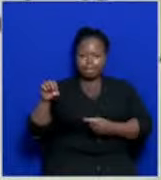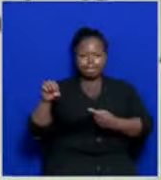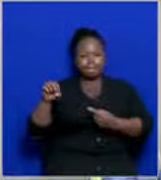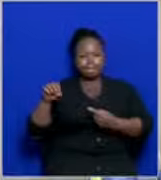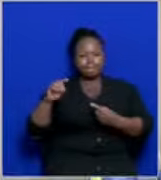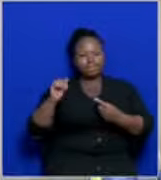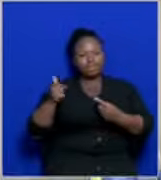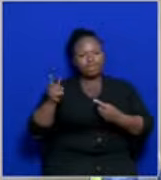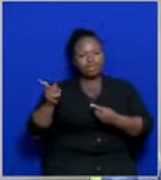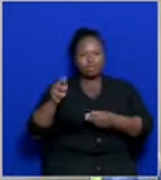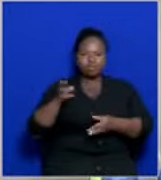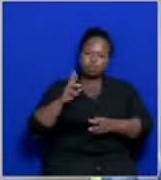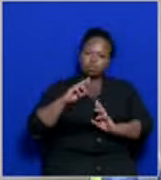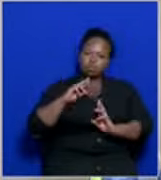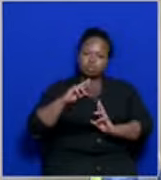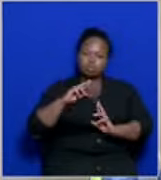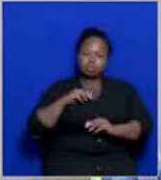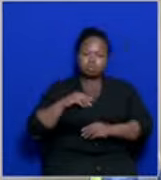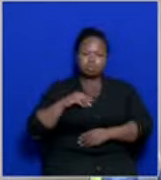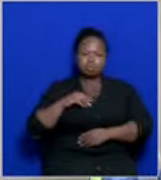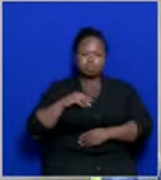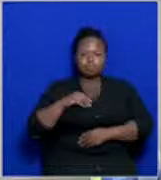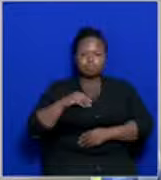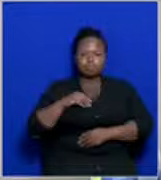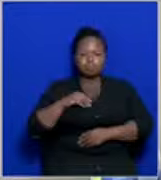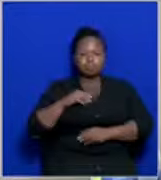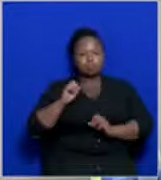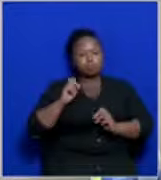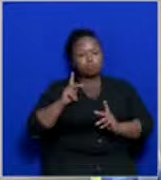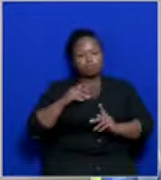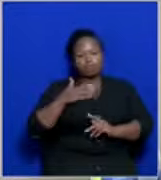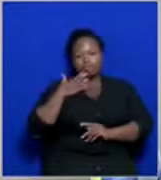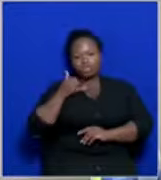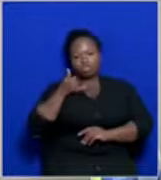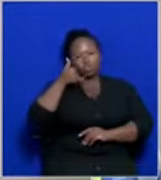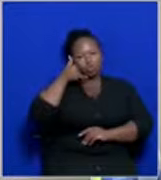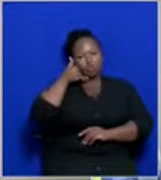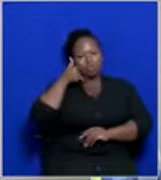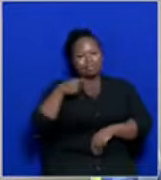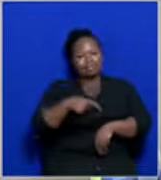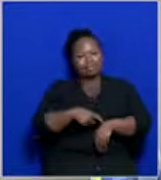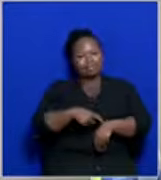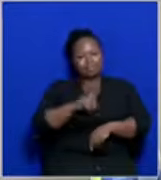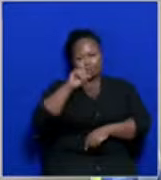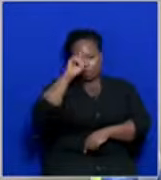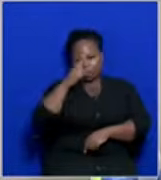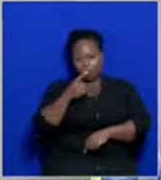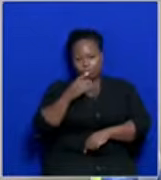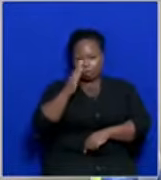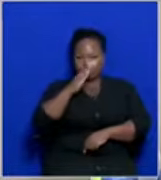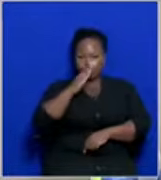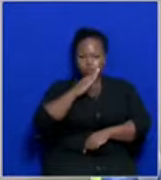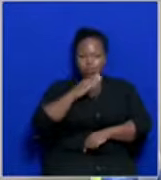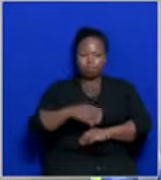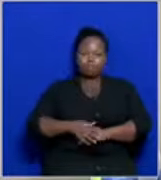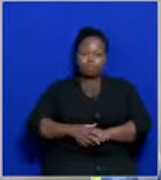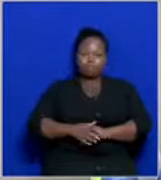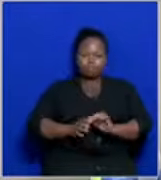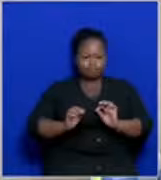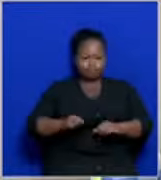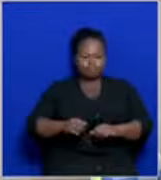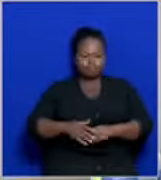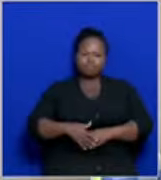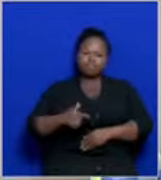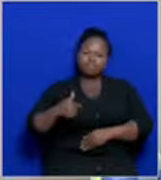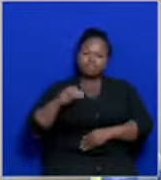respond, all right, please call me around 1300, correct? Yes. Now, I'm interested in the 15th